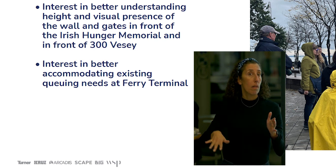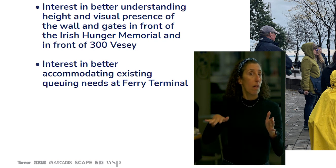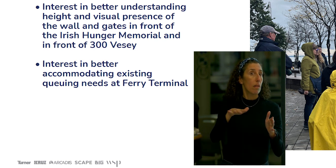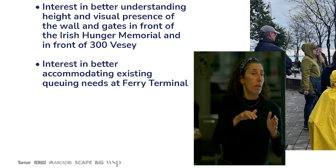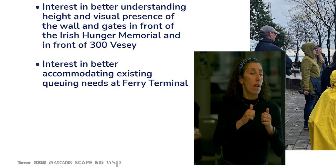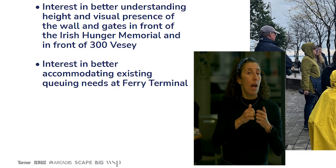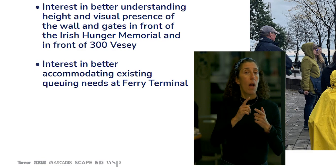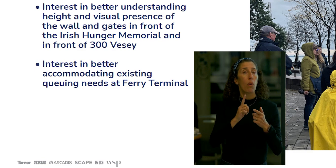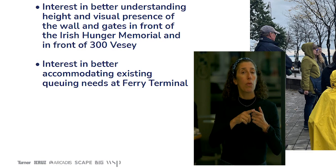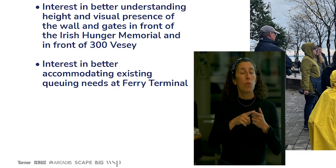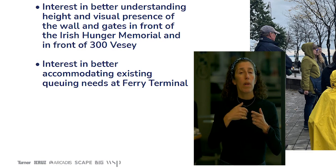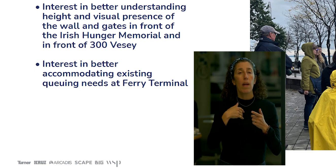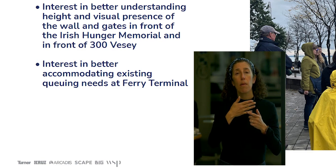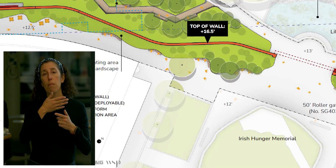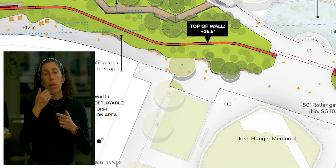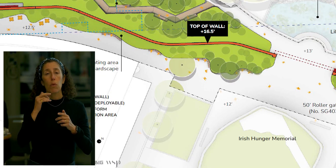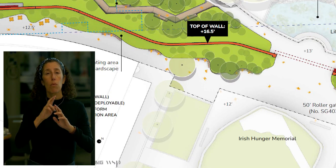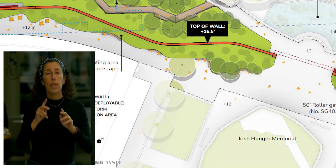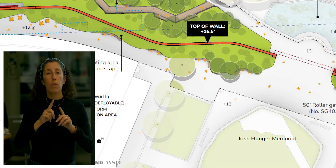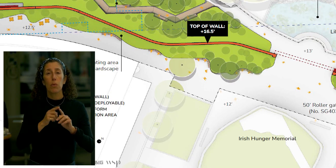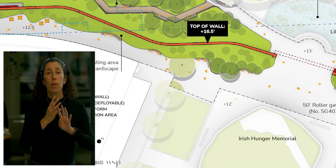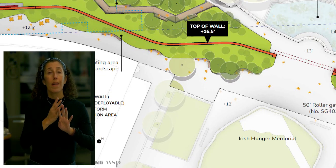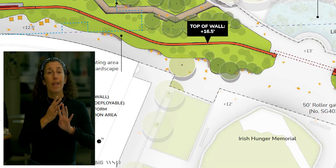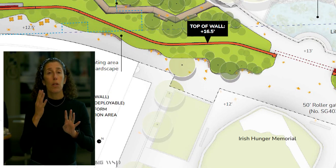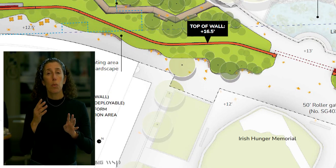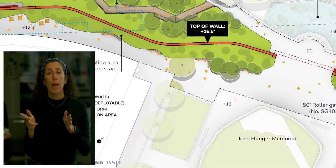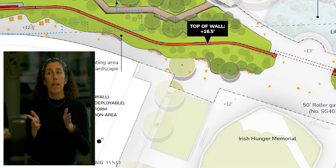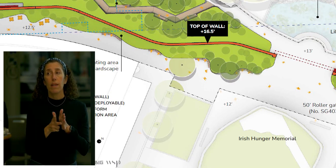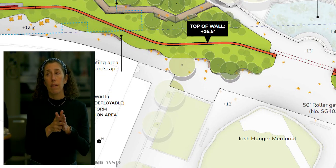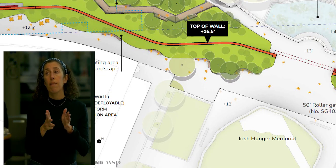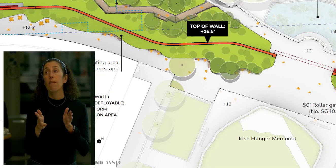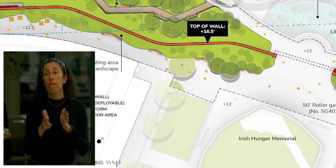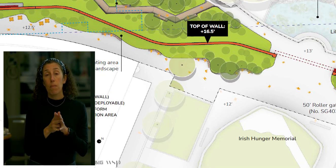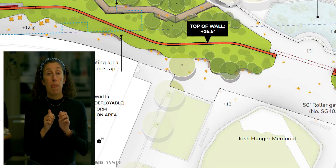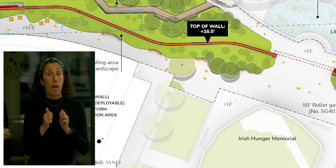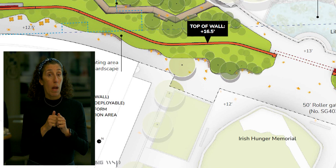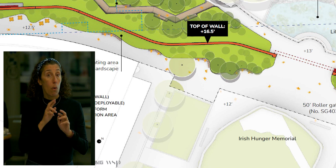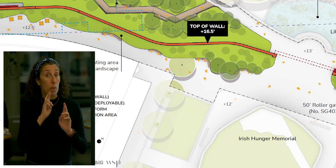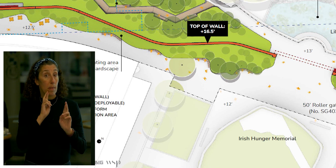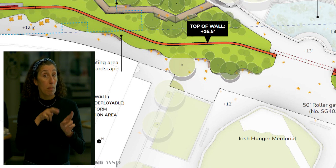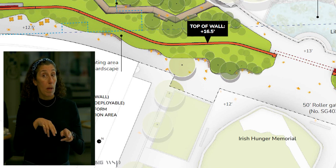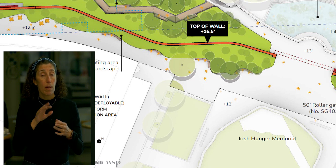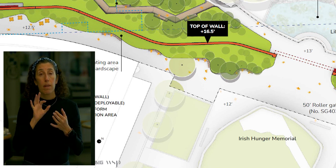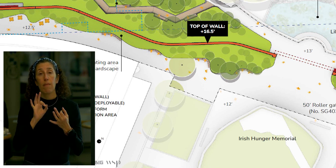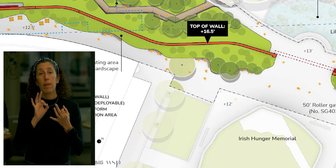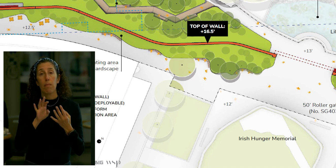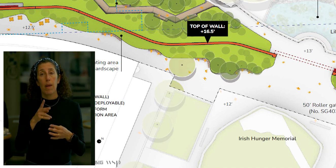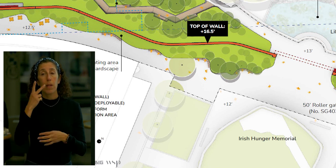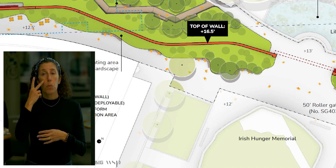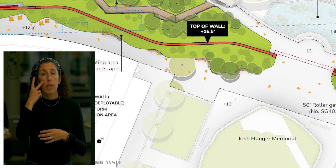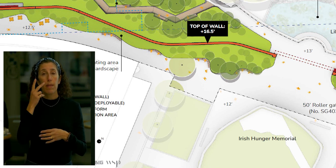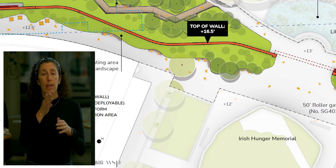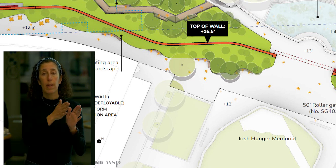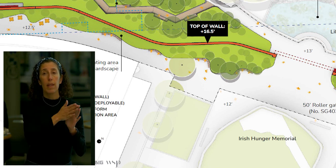queuing needs at the ferry terminal so how we've responded to that feedback you can see here's our plan where the project